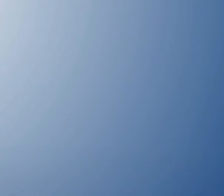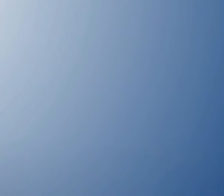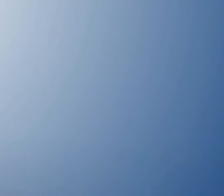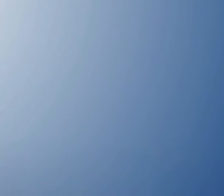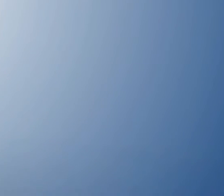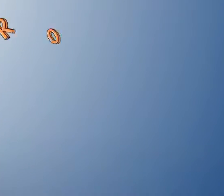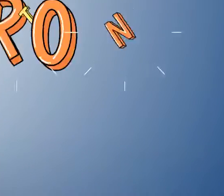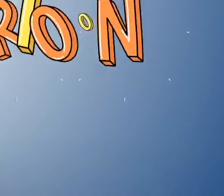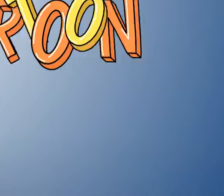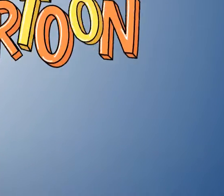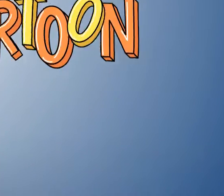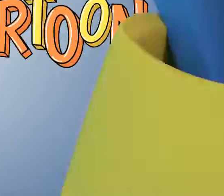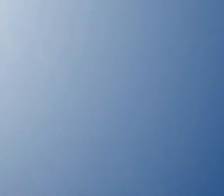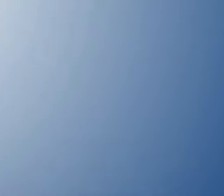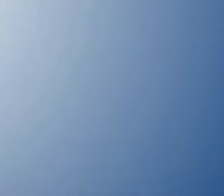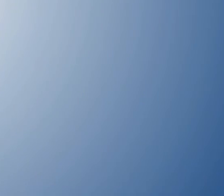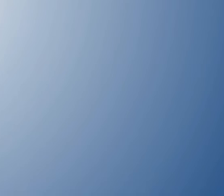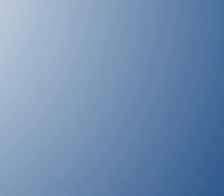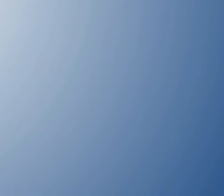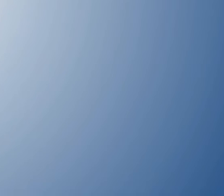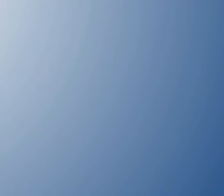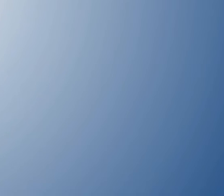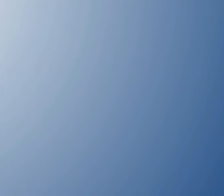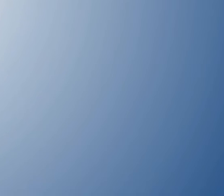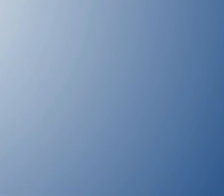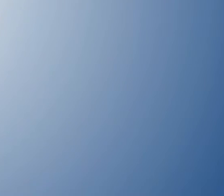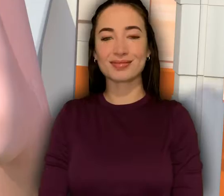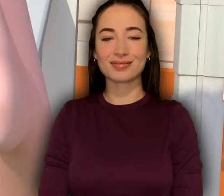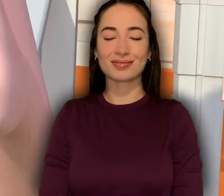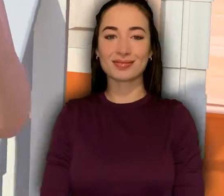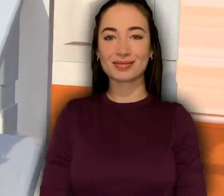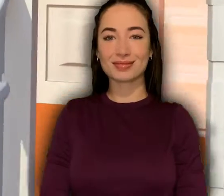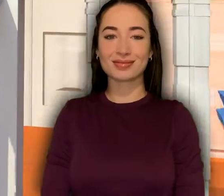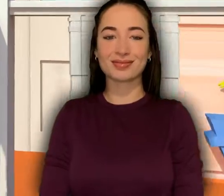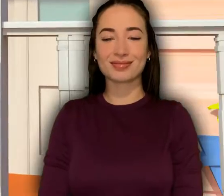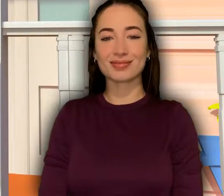BEM BEM CARCIUL All